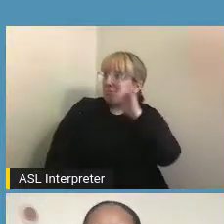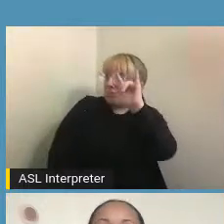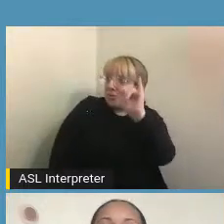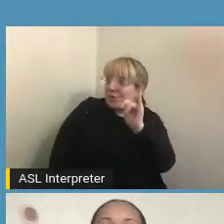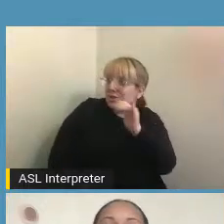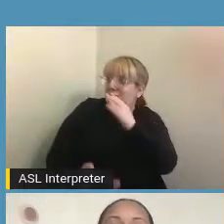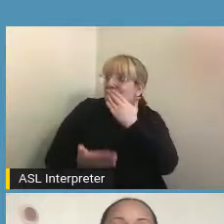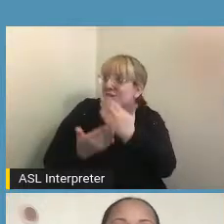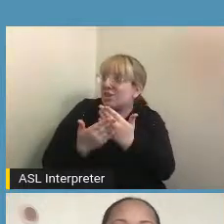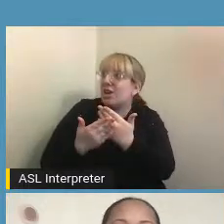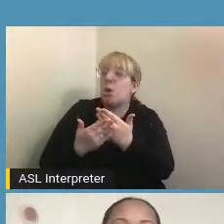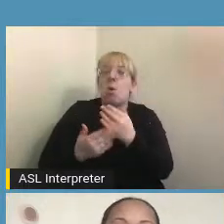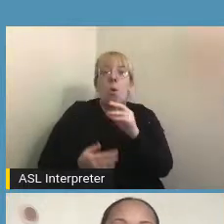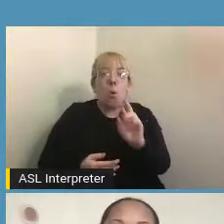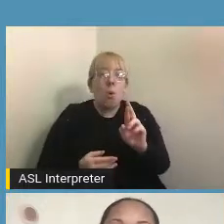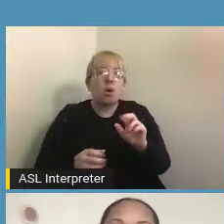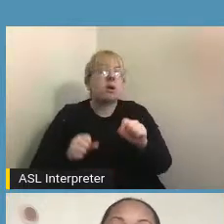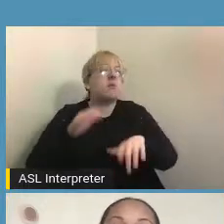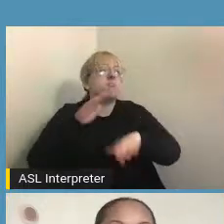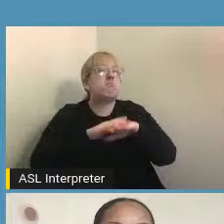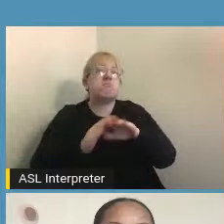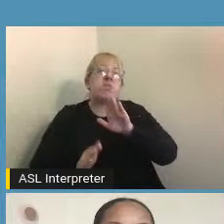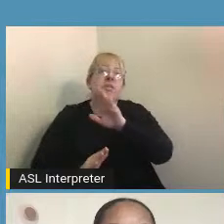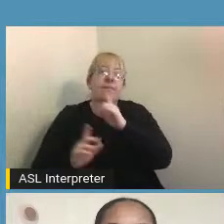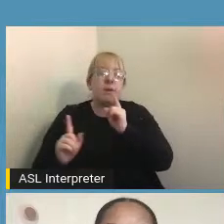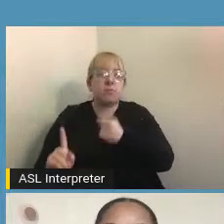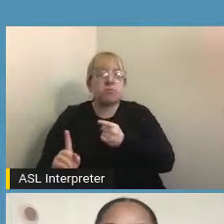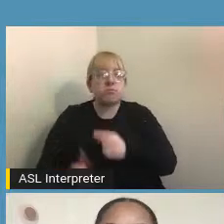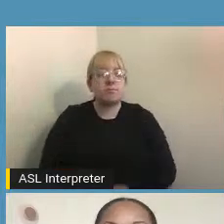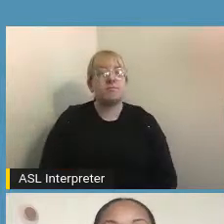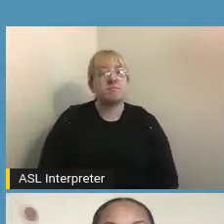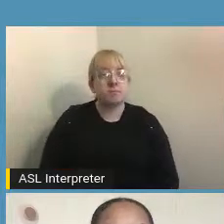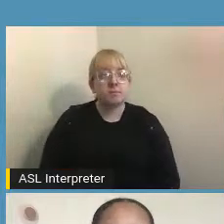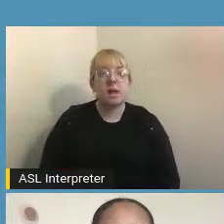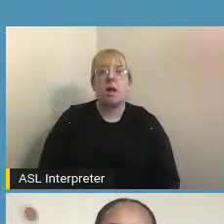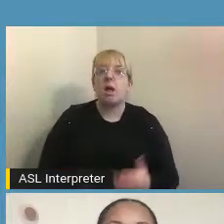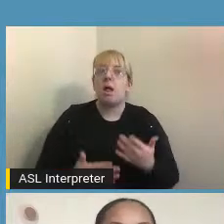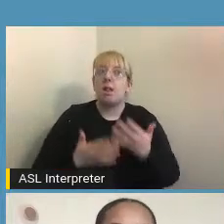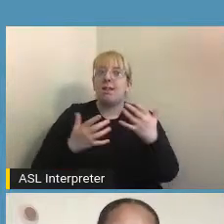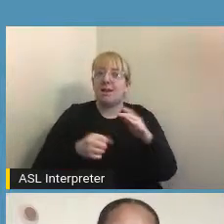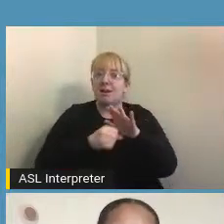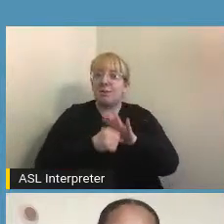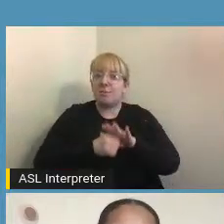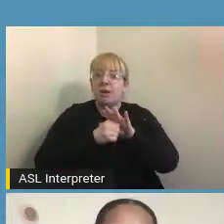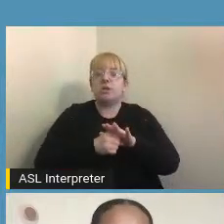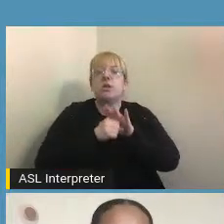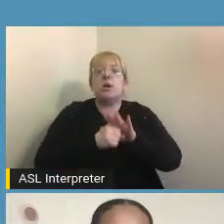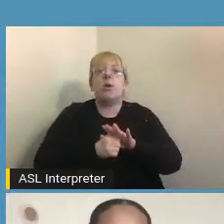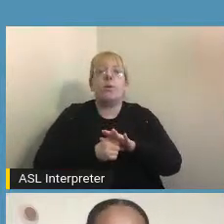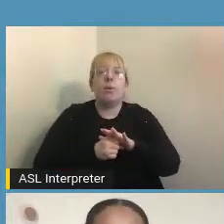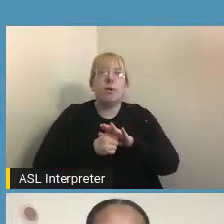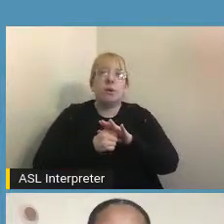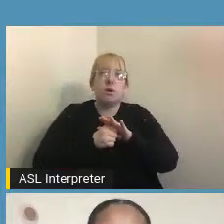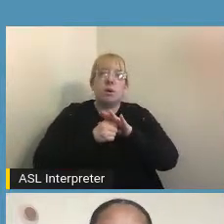eyes, but it also relieves a lot of pressure on you to make all these things